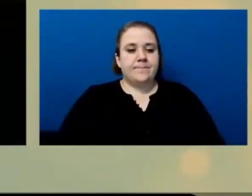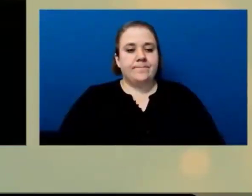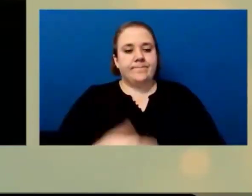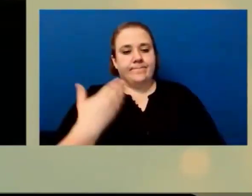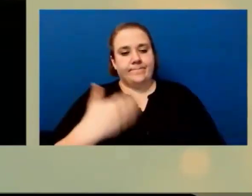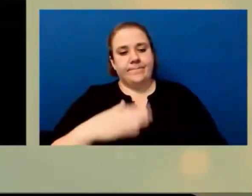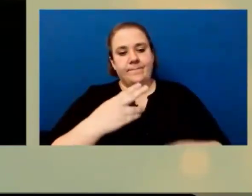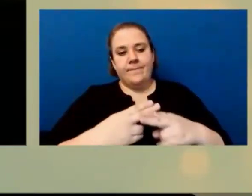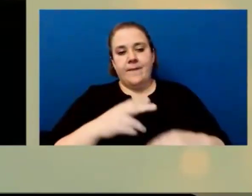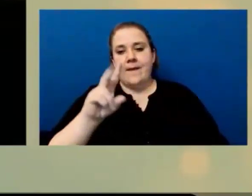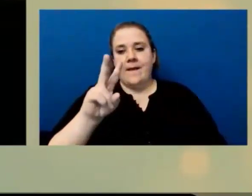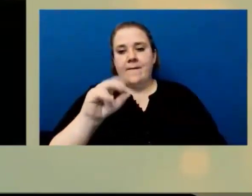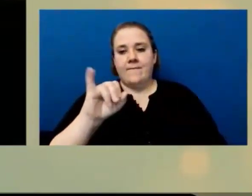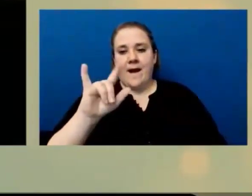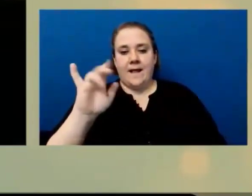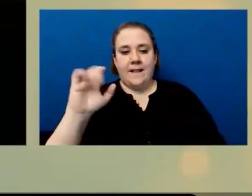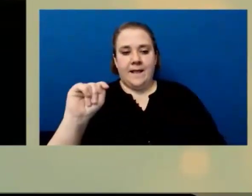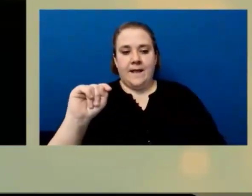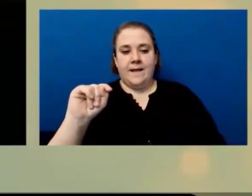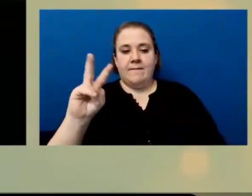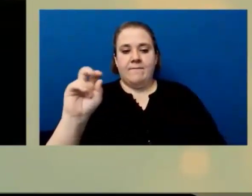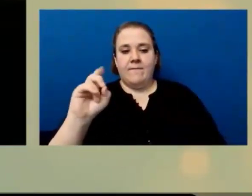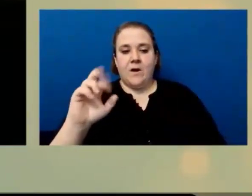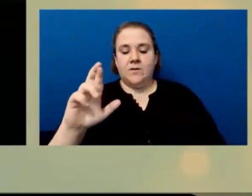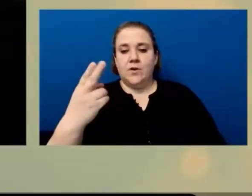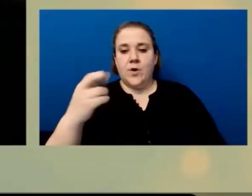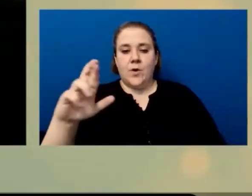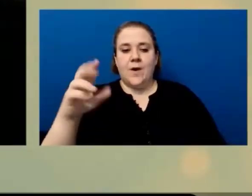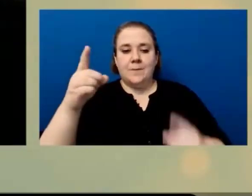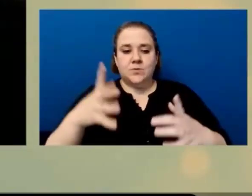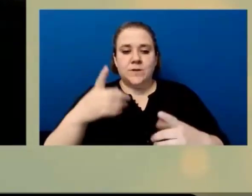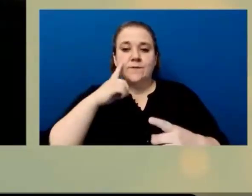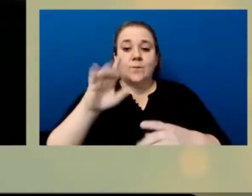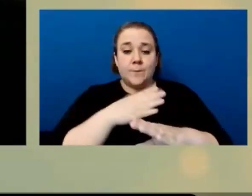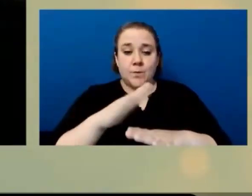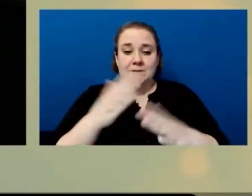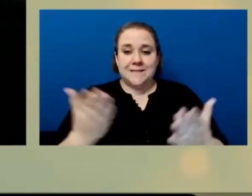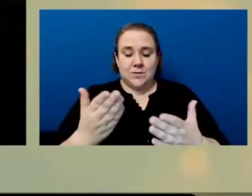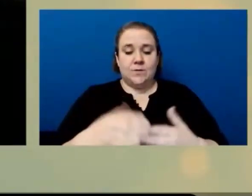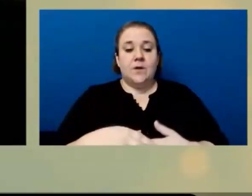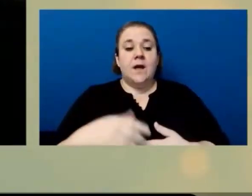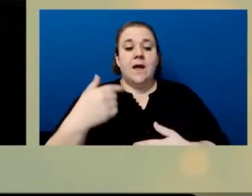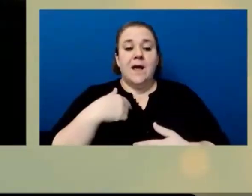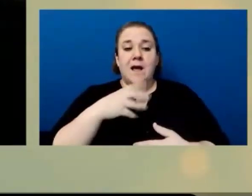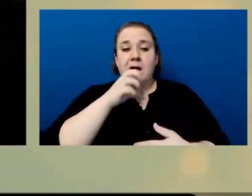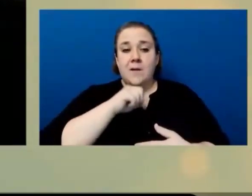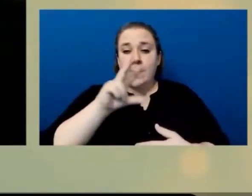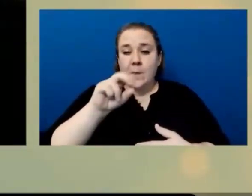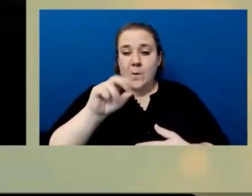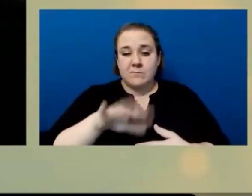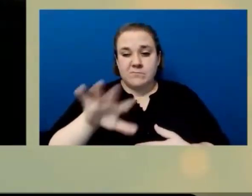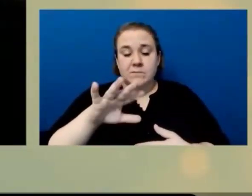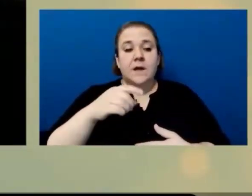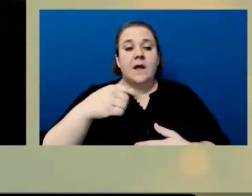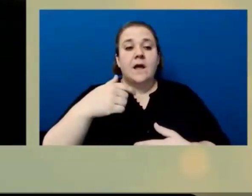My name is Violet Vonnerhaar. I'm the Director of Music Ministry here at the UU Church of Columbia. I'm a 30-something white woman with short,